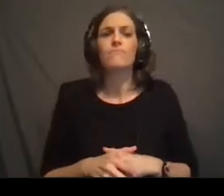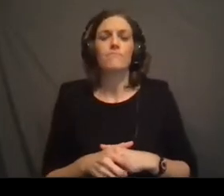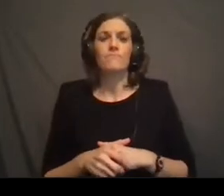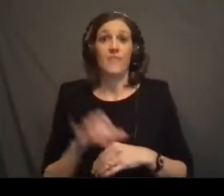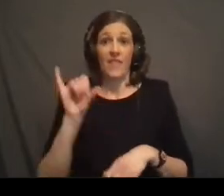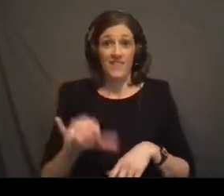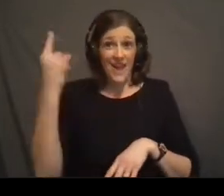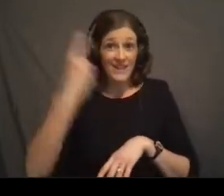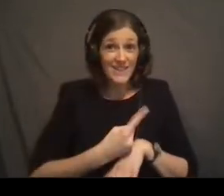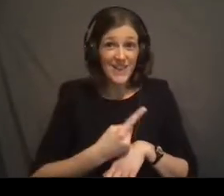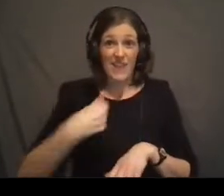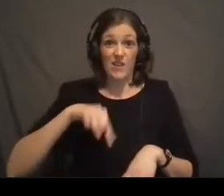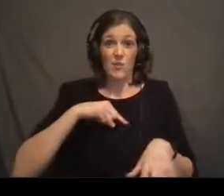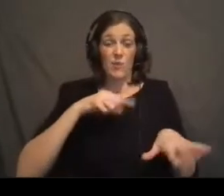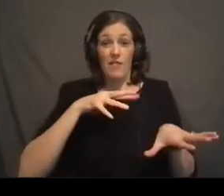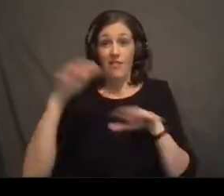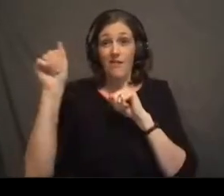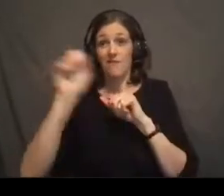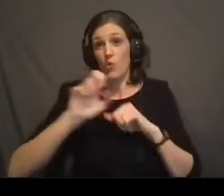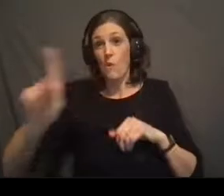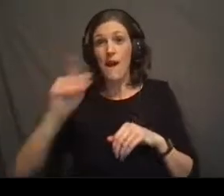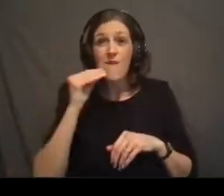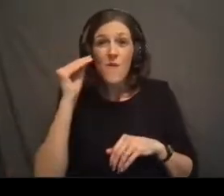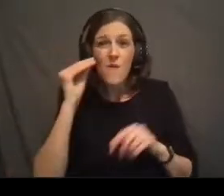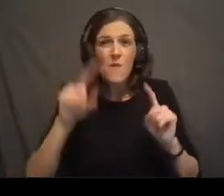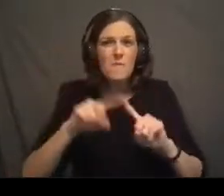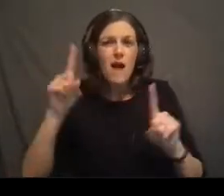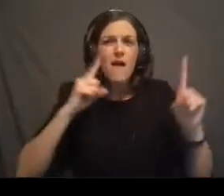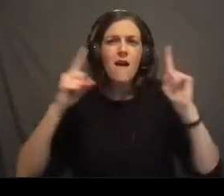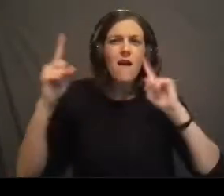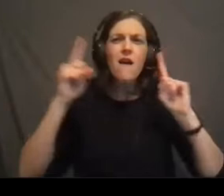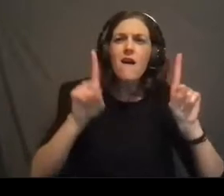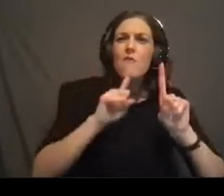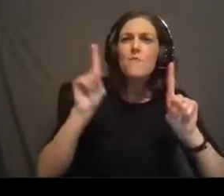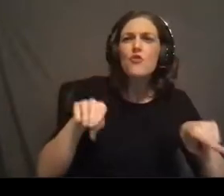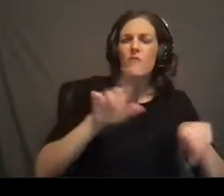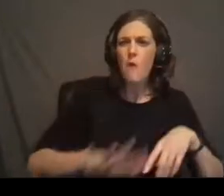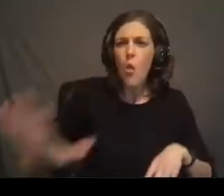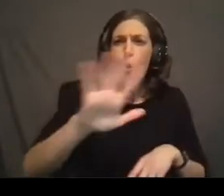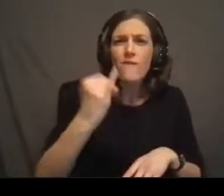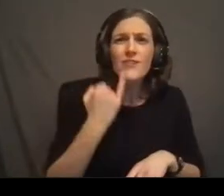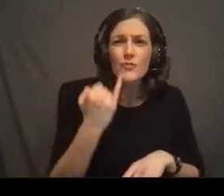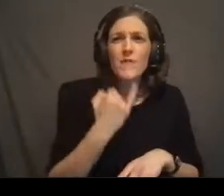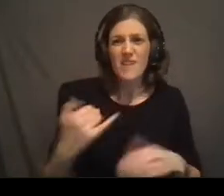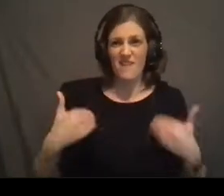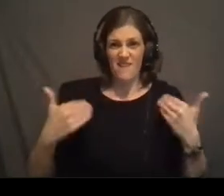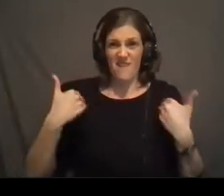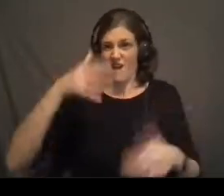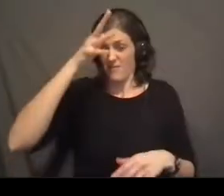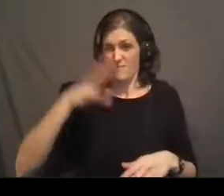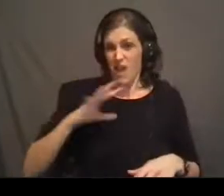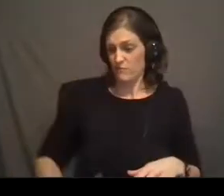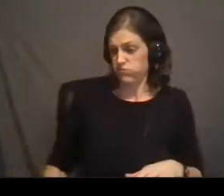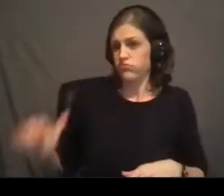That day, we left to return home. But we heard reports from all over Israel about the young man that the boy grew